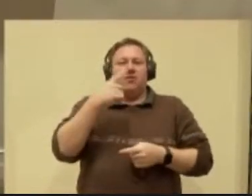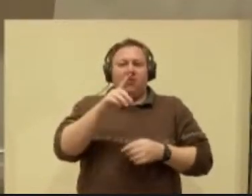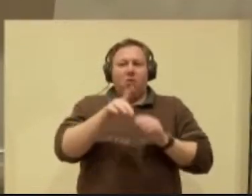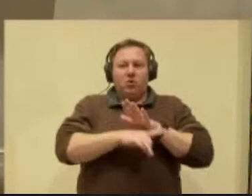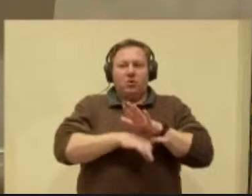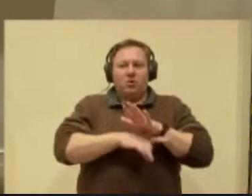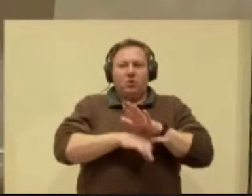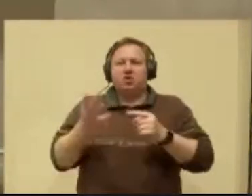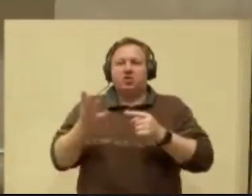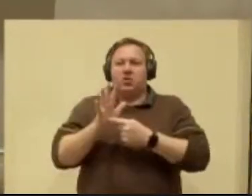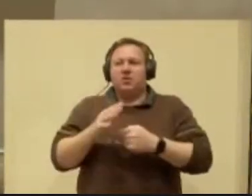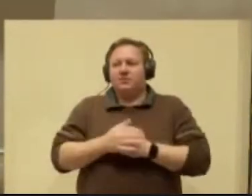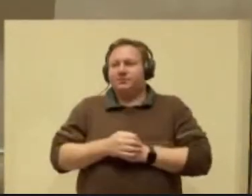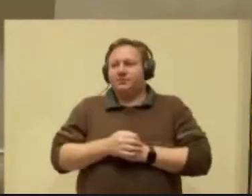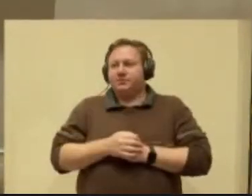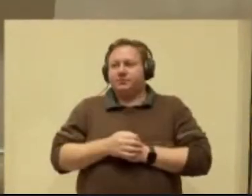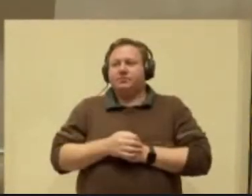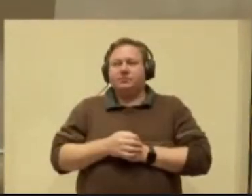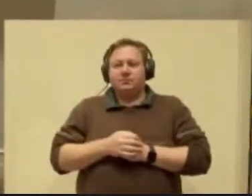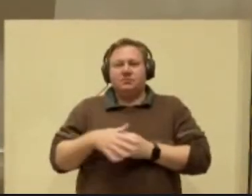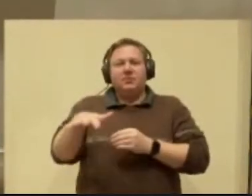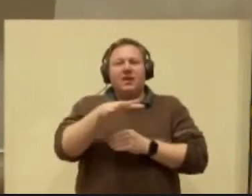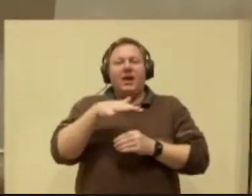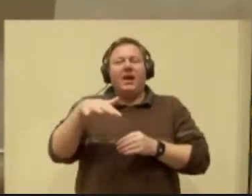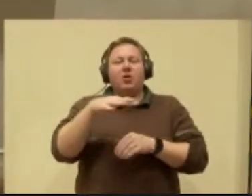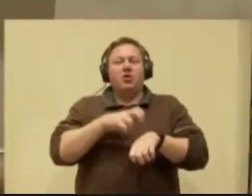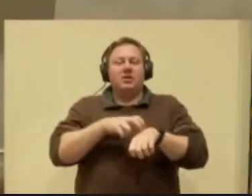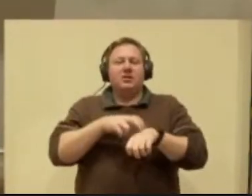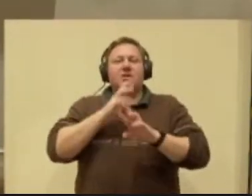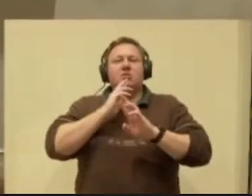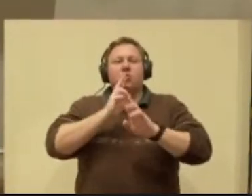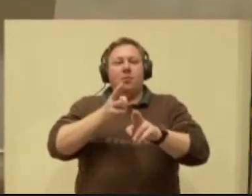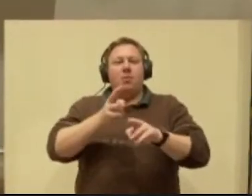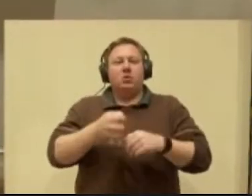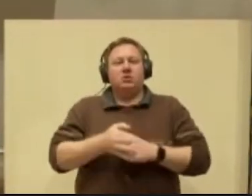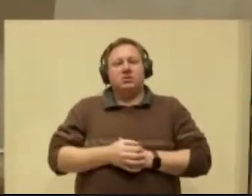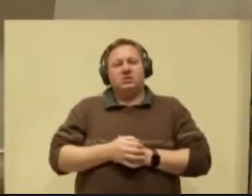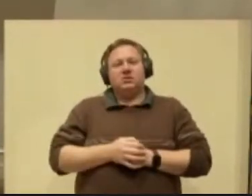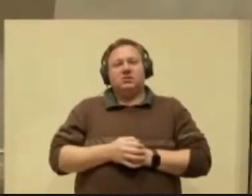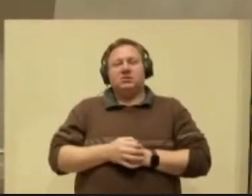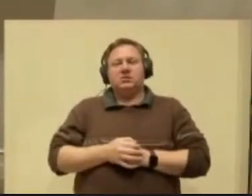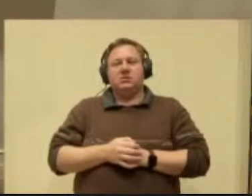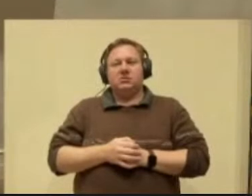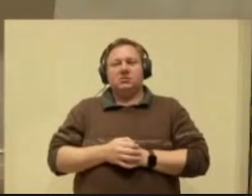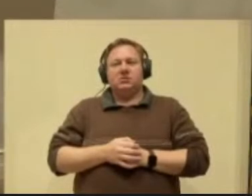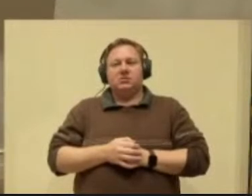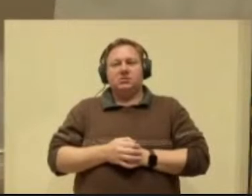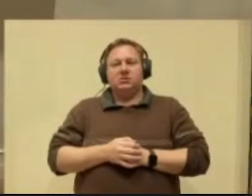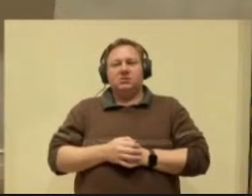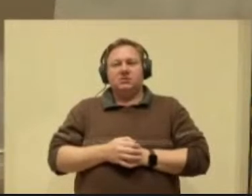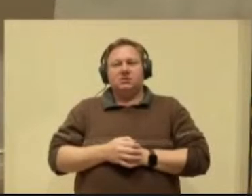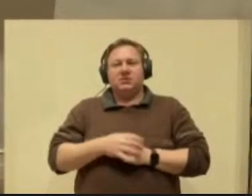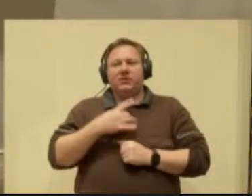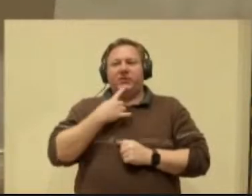relation to the thematic areas that we needed to report about um